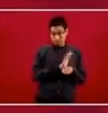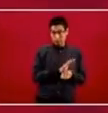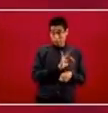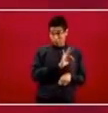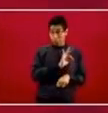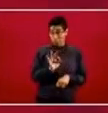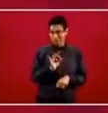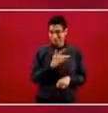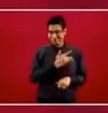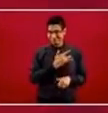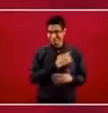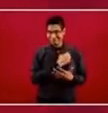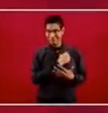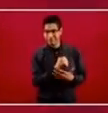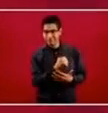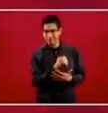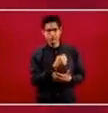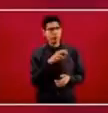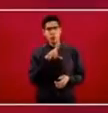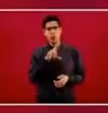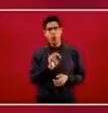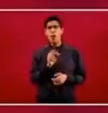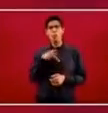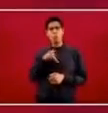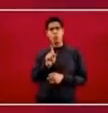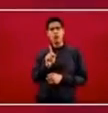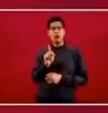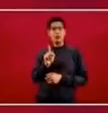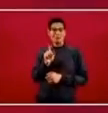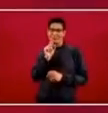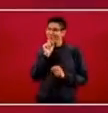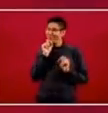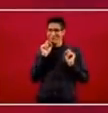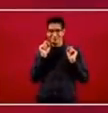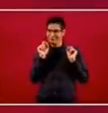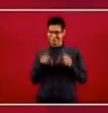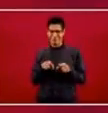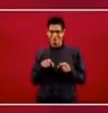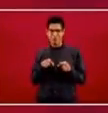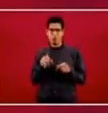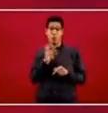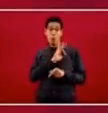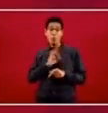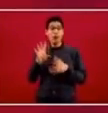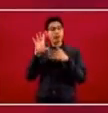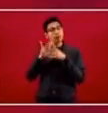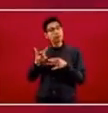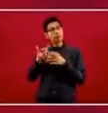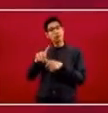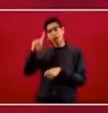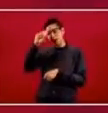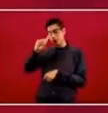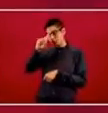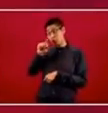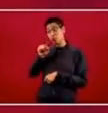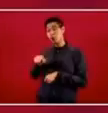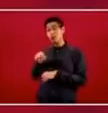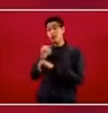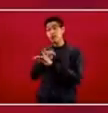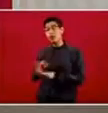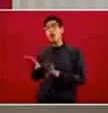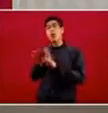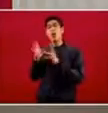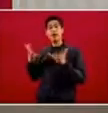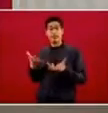to have anticipated access to medical orientation remotely. So it is similar in